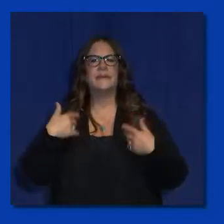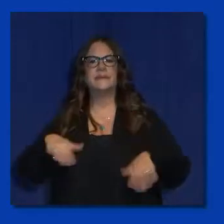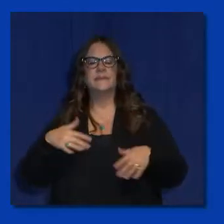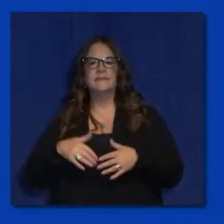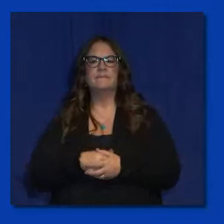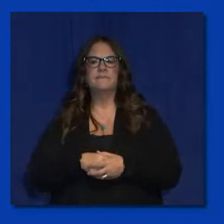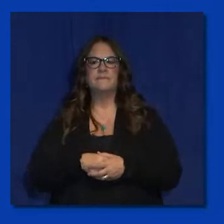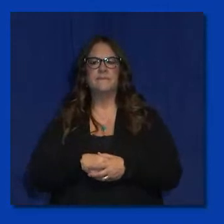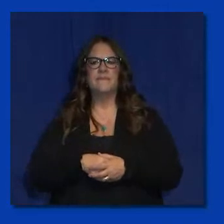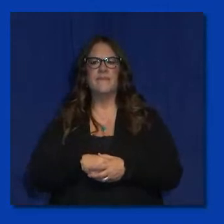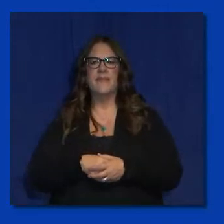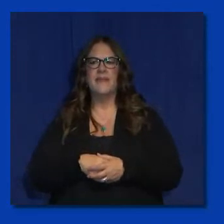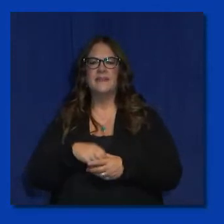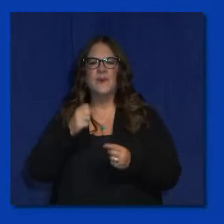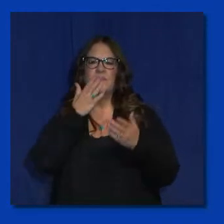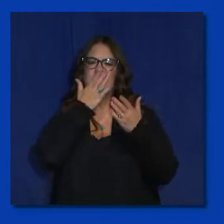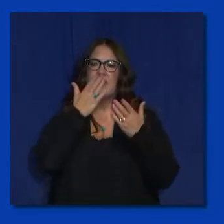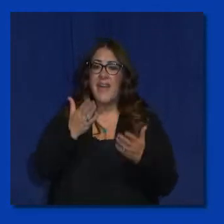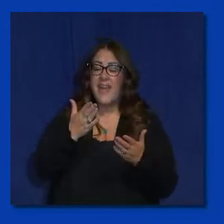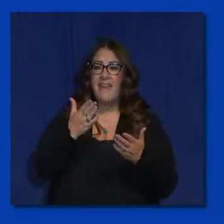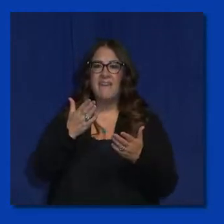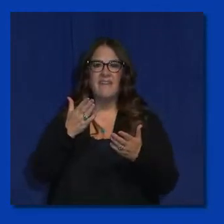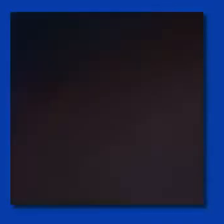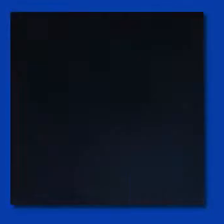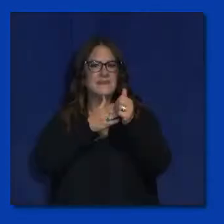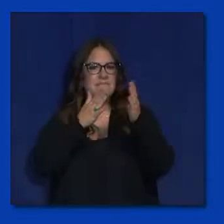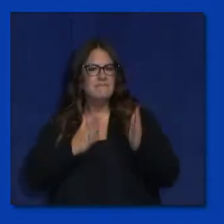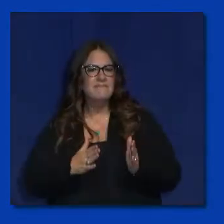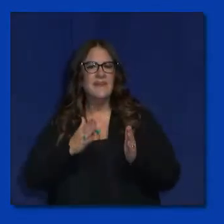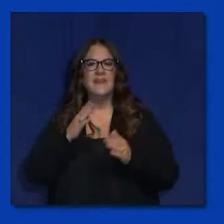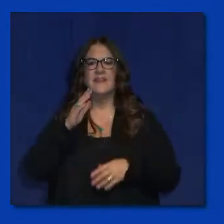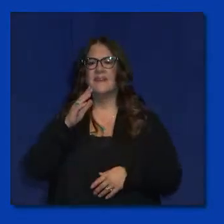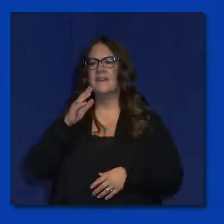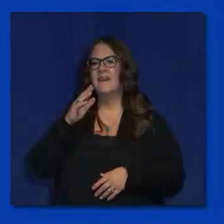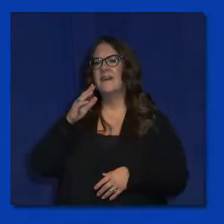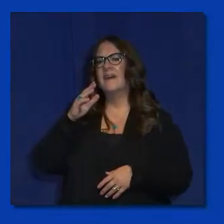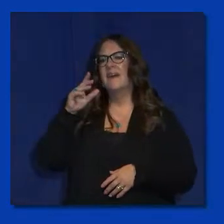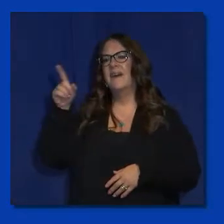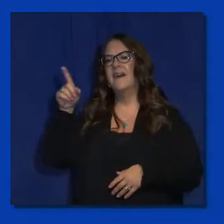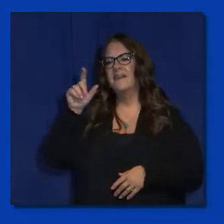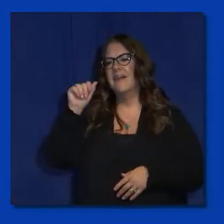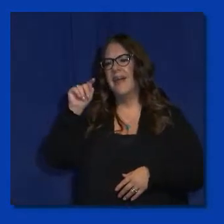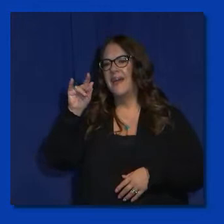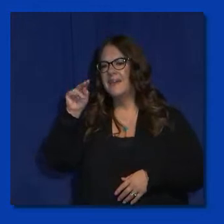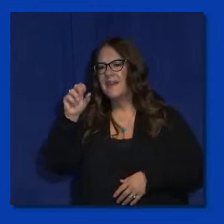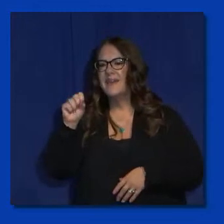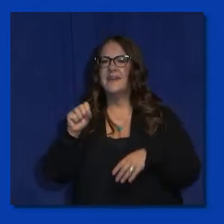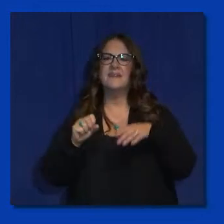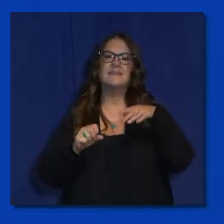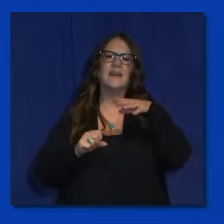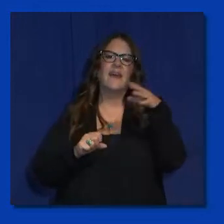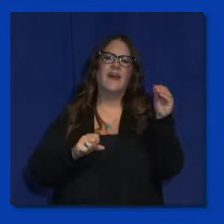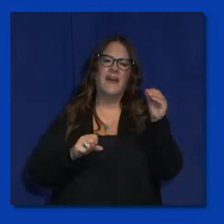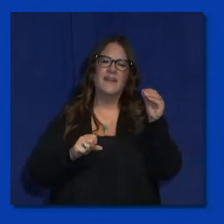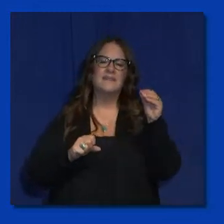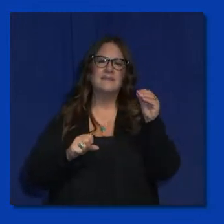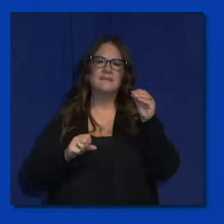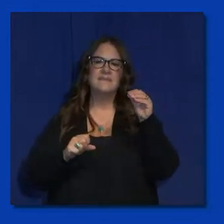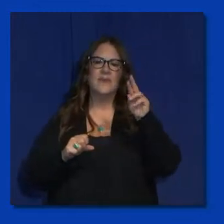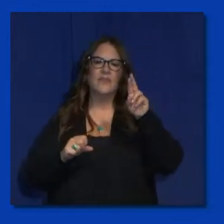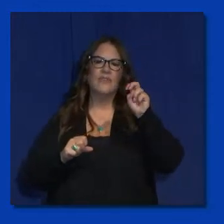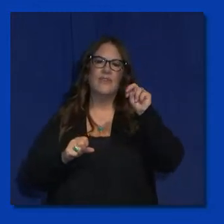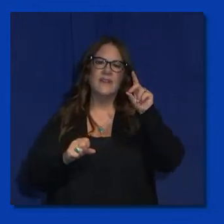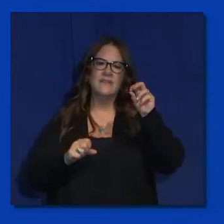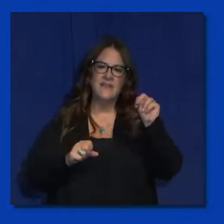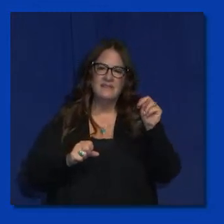big. Thank you to the Speaker, Speaker Rendon, and obviously Pro Tem Atkins. They made this happen.